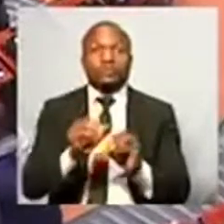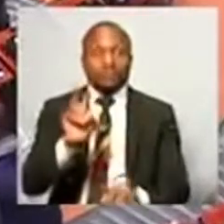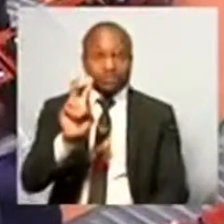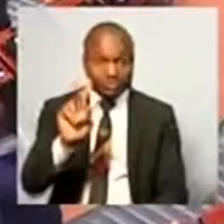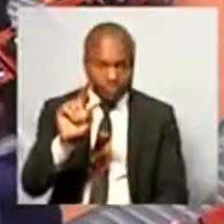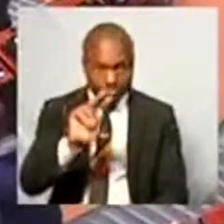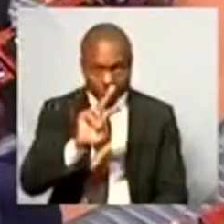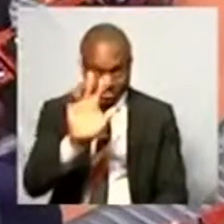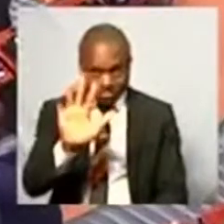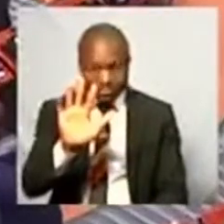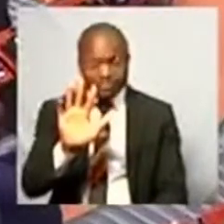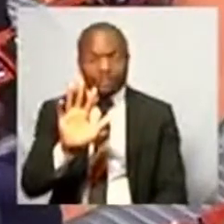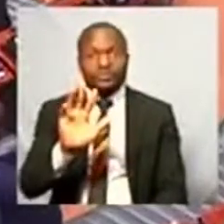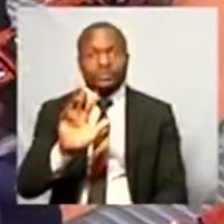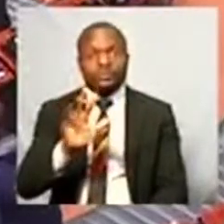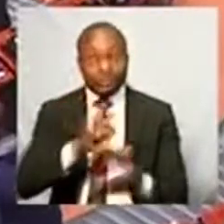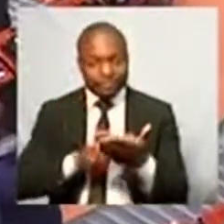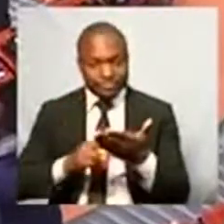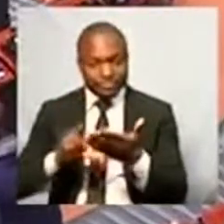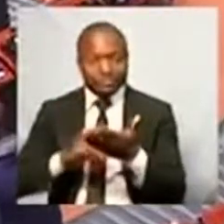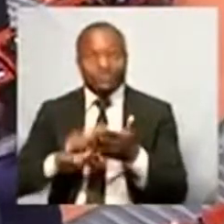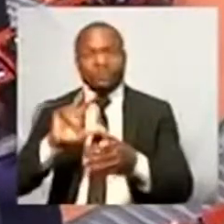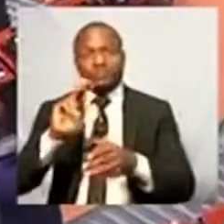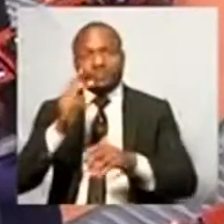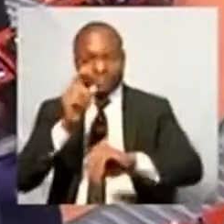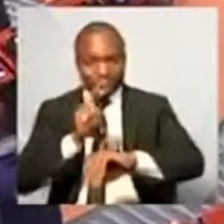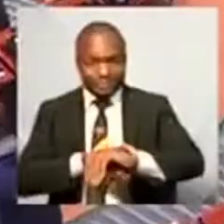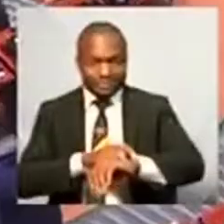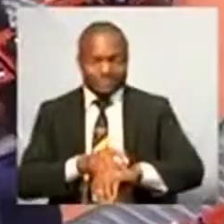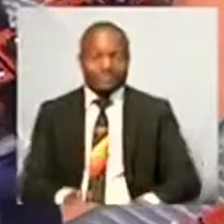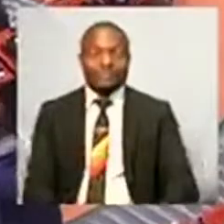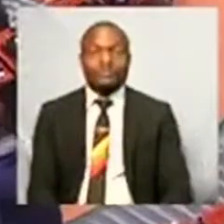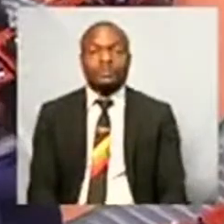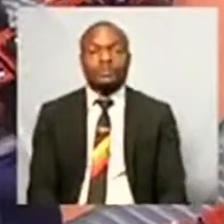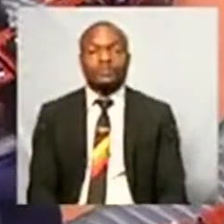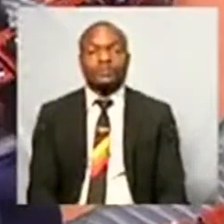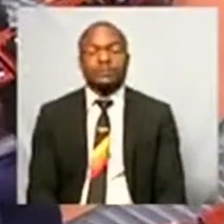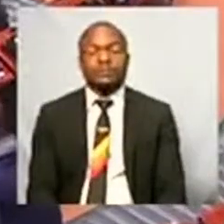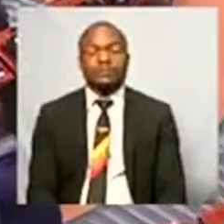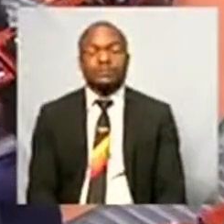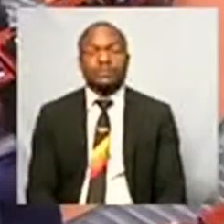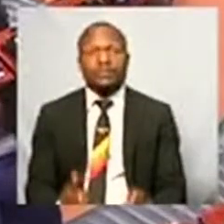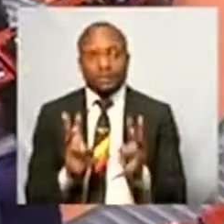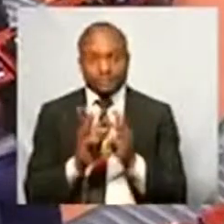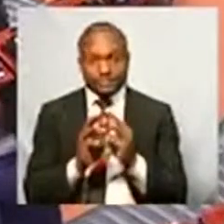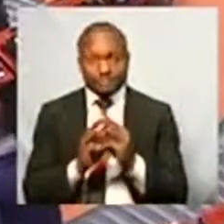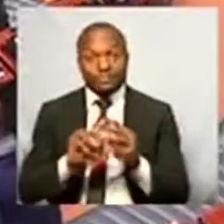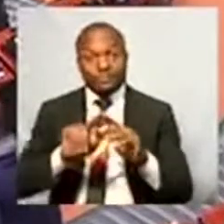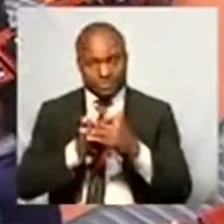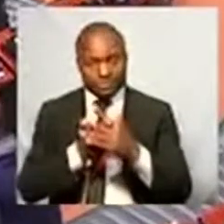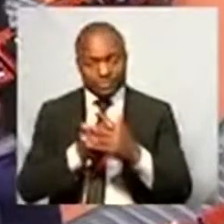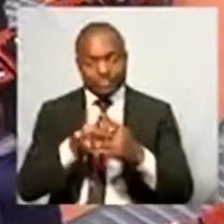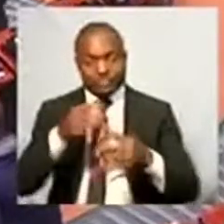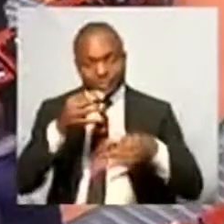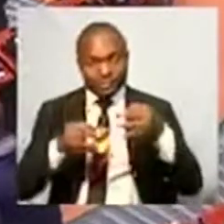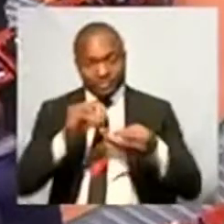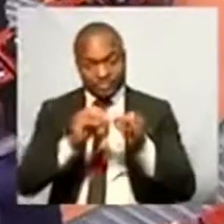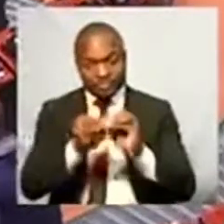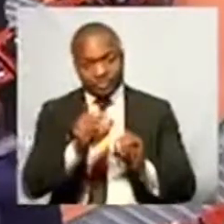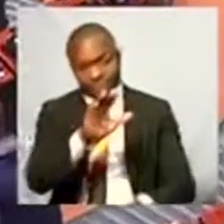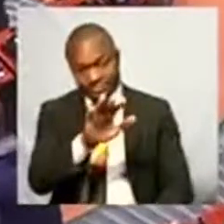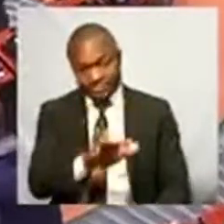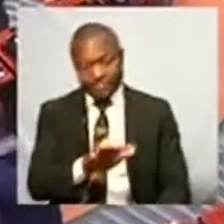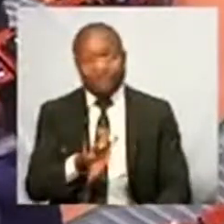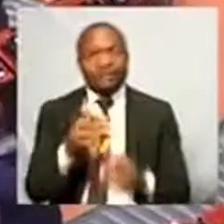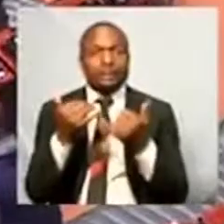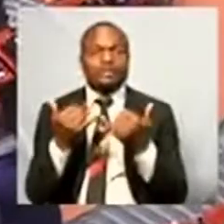of 2025, to be considered at a third reading stage. So business will resume as soon as the quorum is